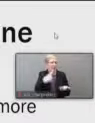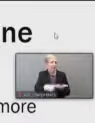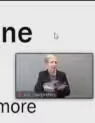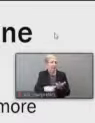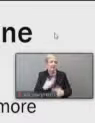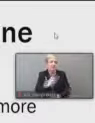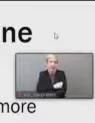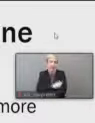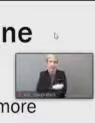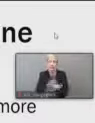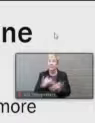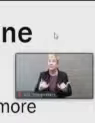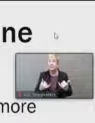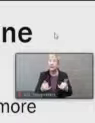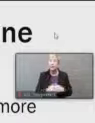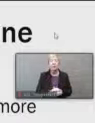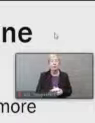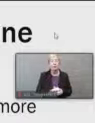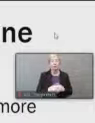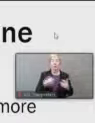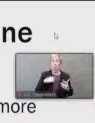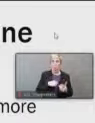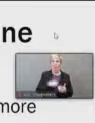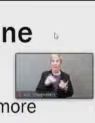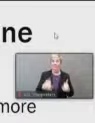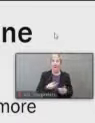vaccines. So we've administered